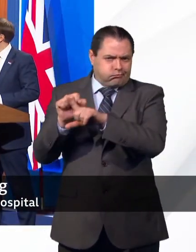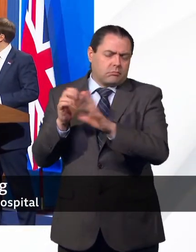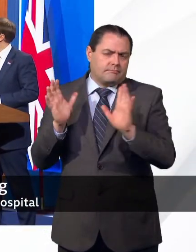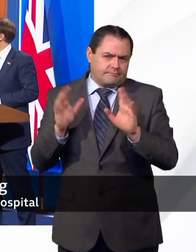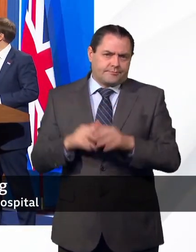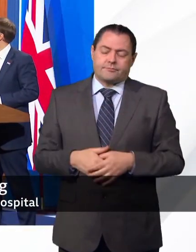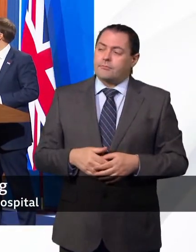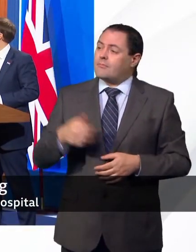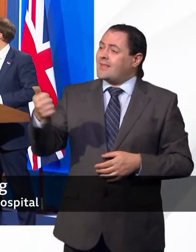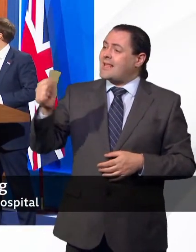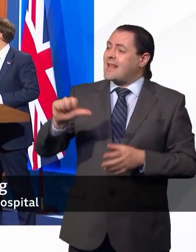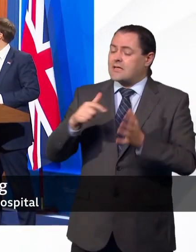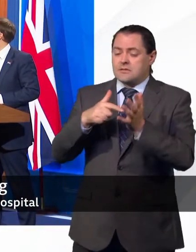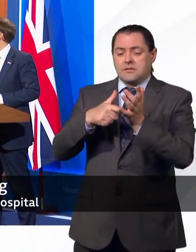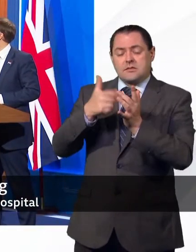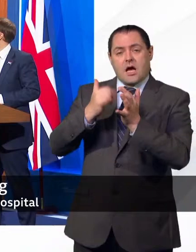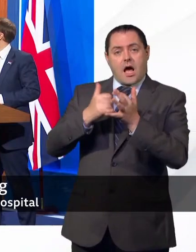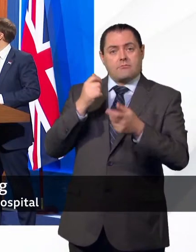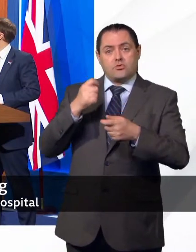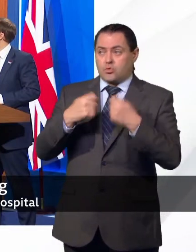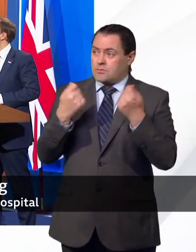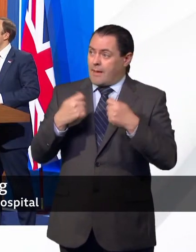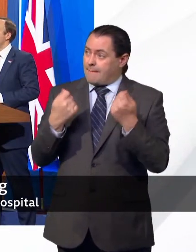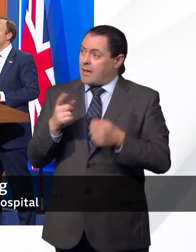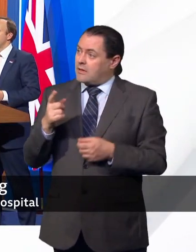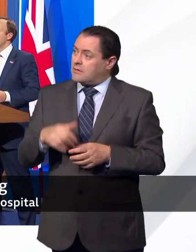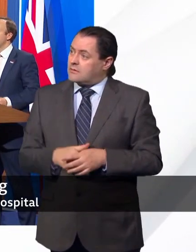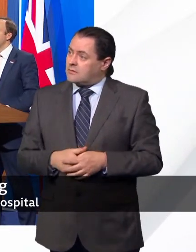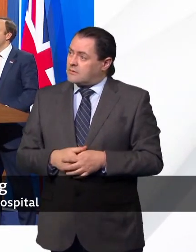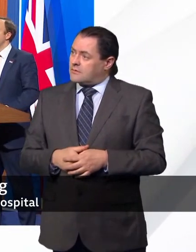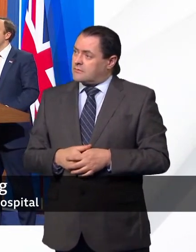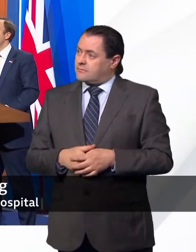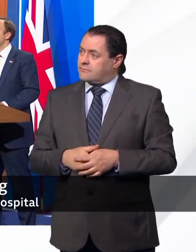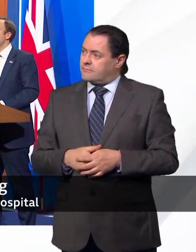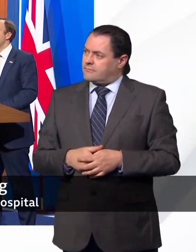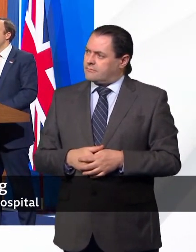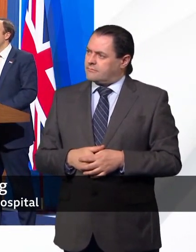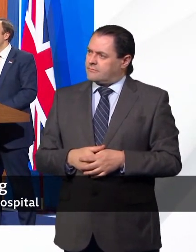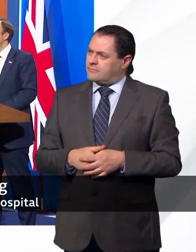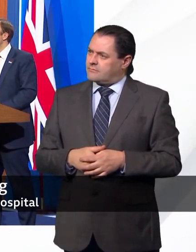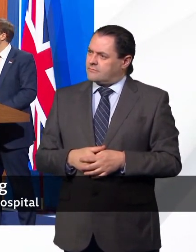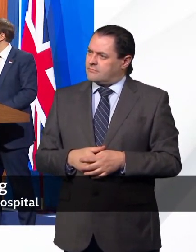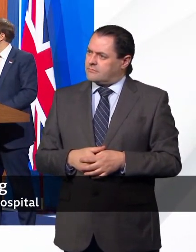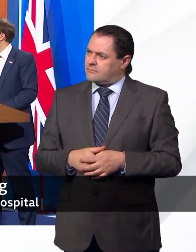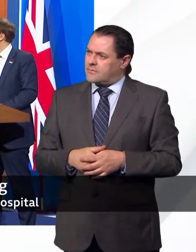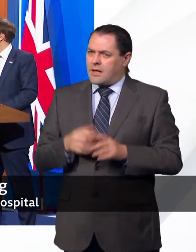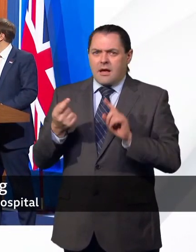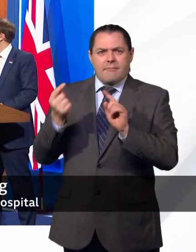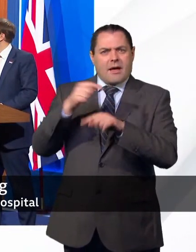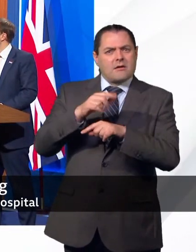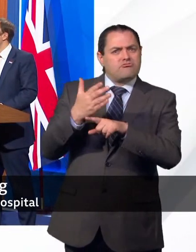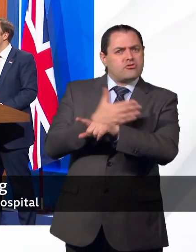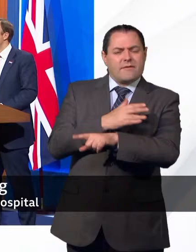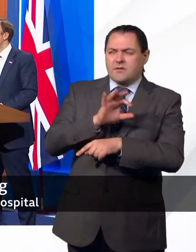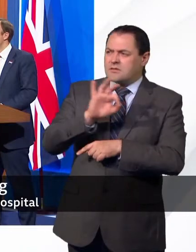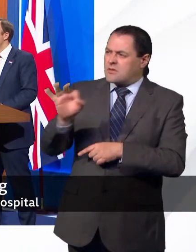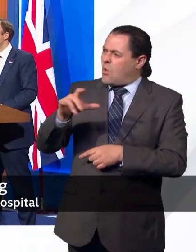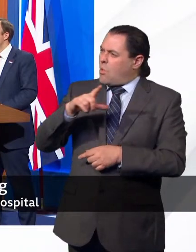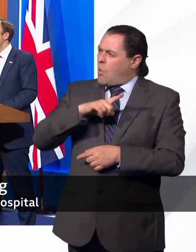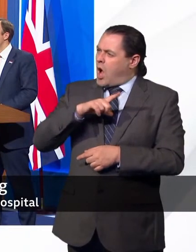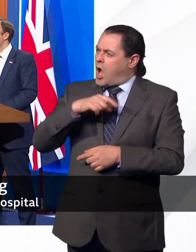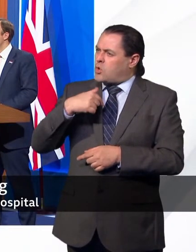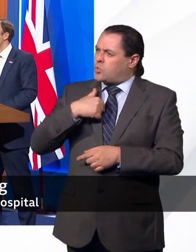at The Times. Steve. Wasn't sufficient testing capacity. Why, when there clearly wasn't sufficient testing capacity, did you sign off the discharge